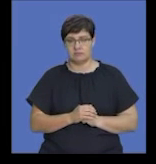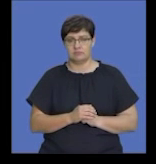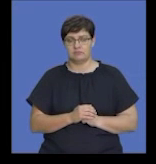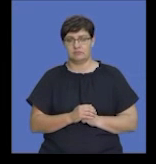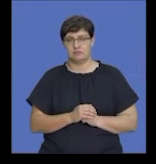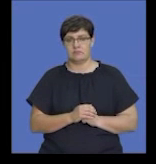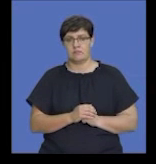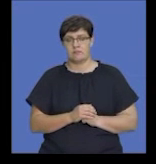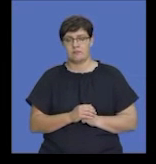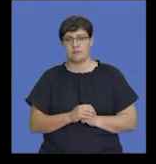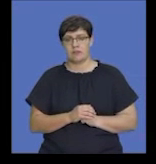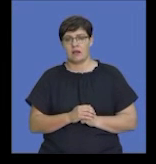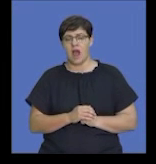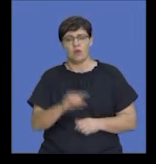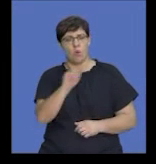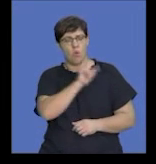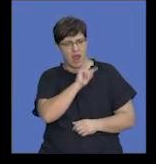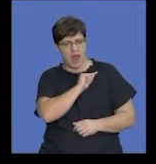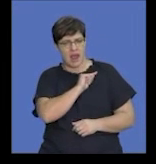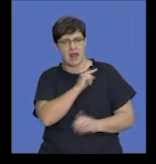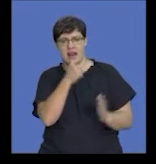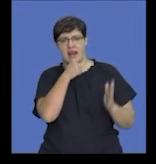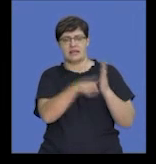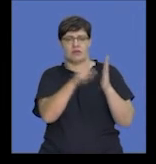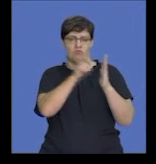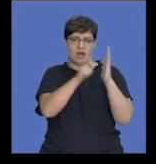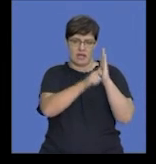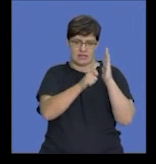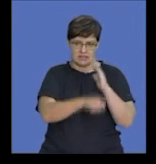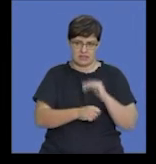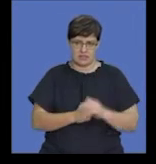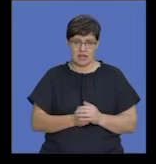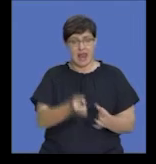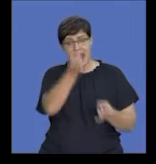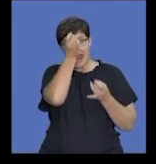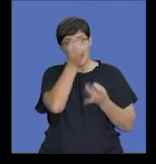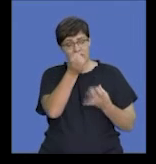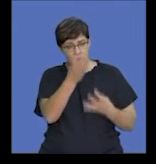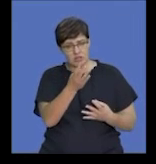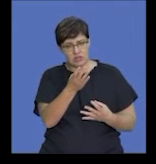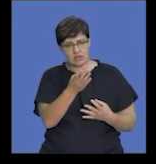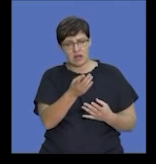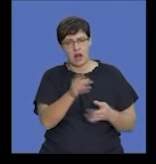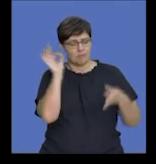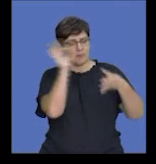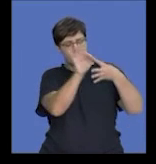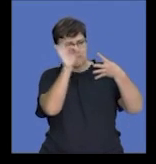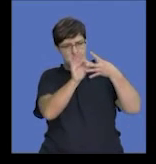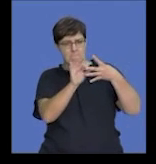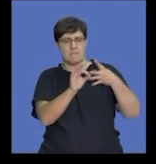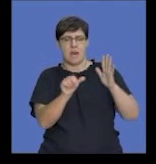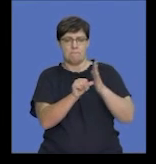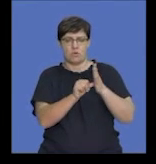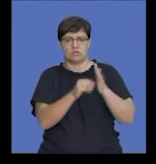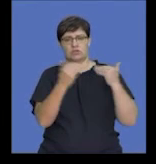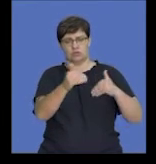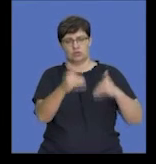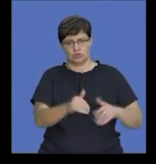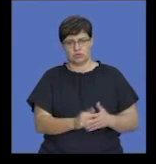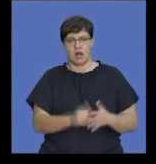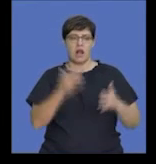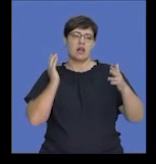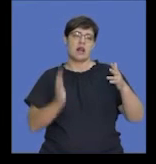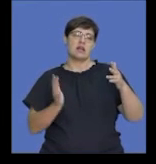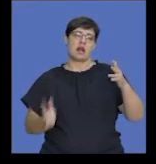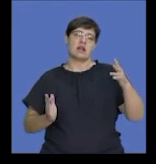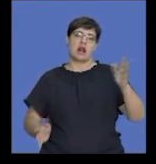the reason for the letter being written. Keep the information to the essentials. Remember, you don't have to get too creative for